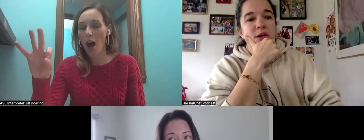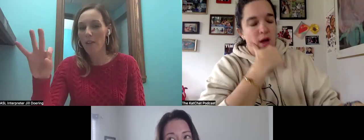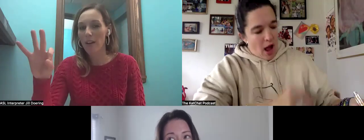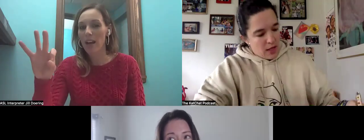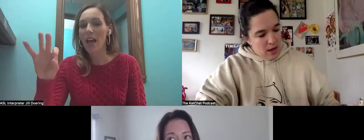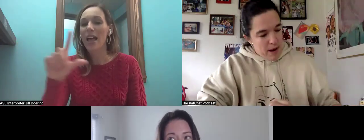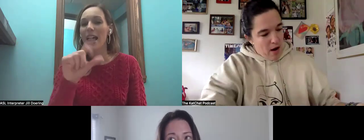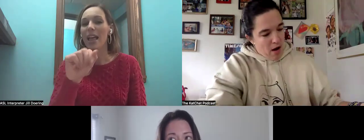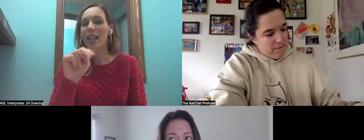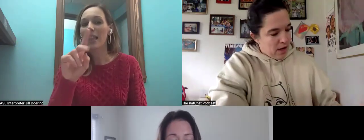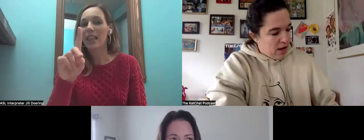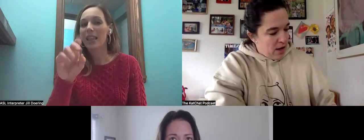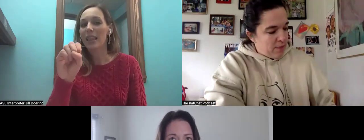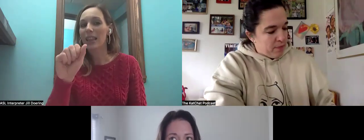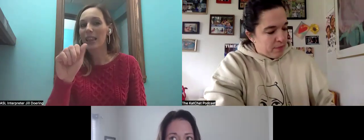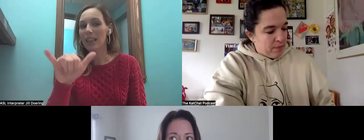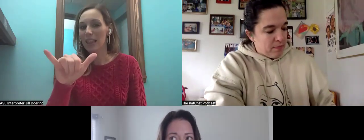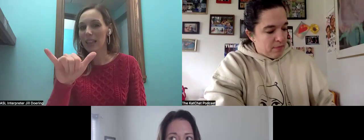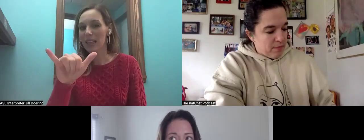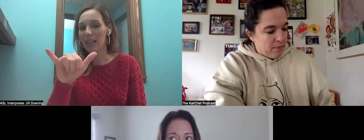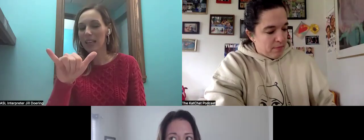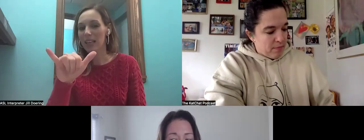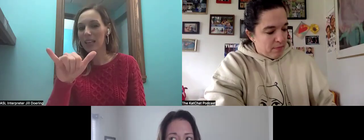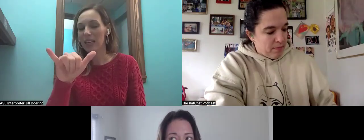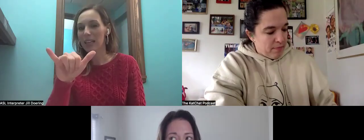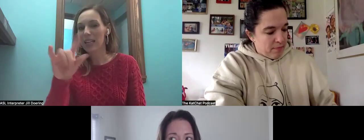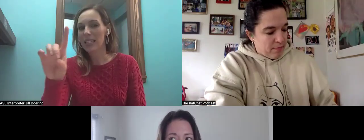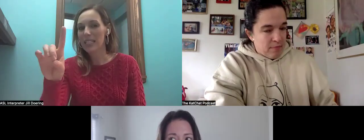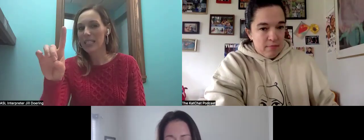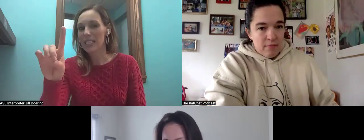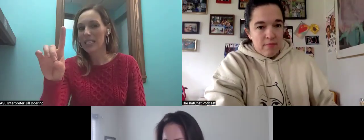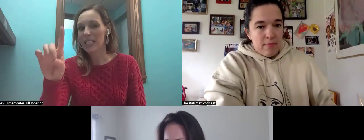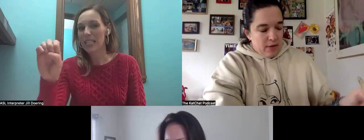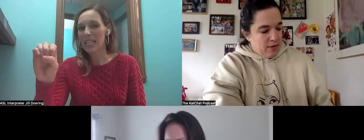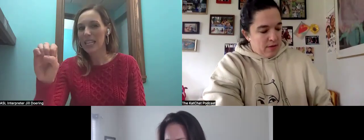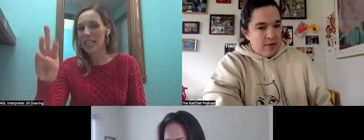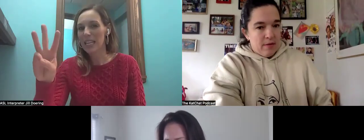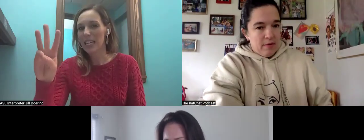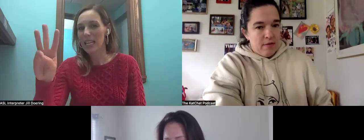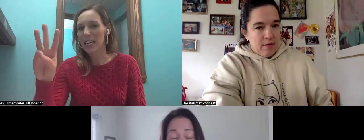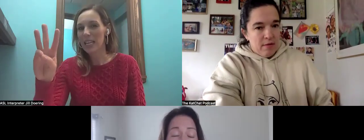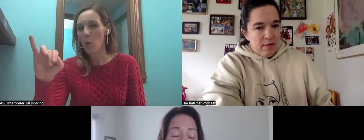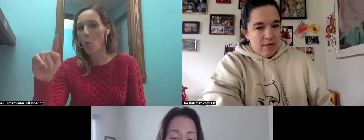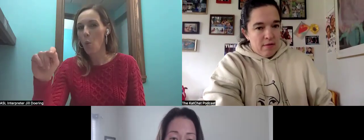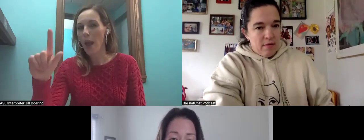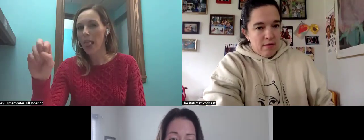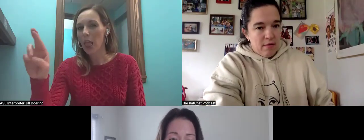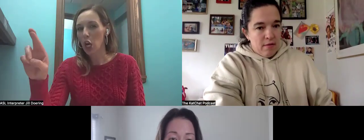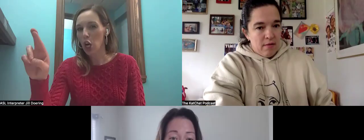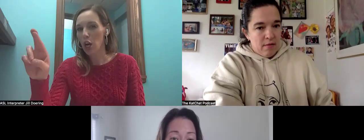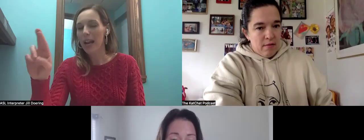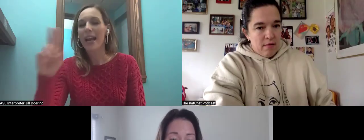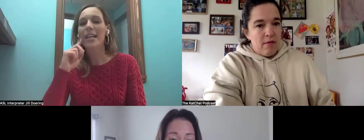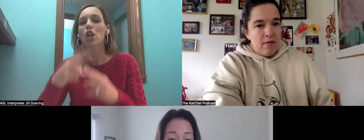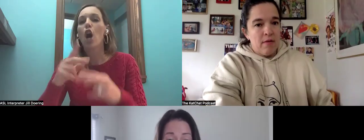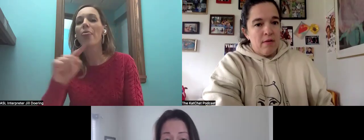Lindsay, oh gosh, D.E. Whitler. I'd have to look it up. But it's called The Holiday Bake Off.